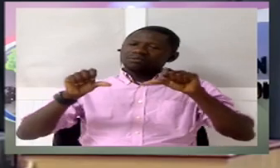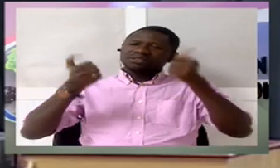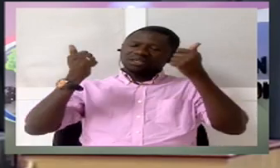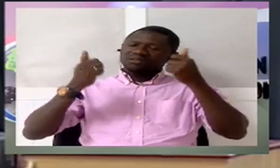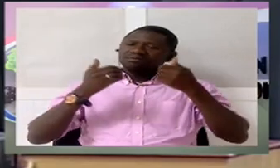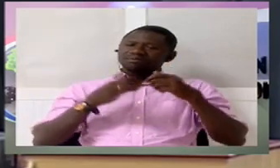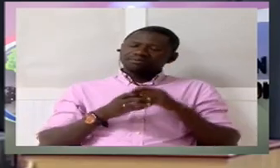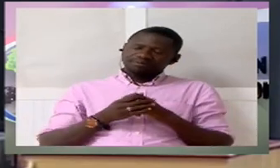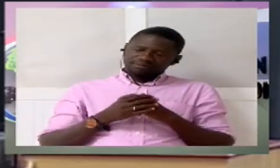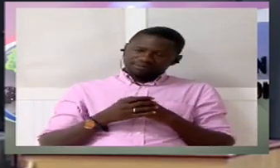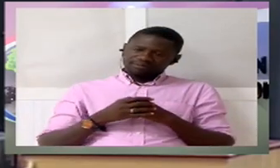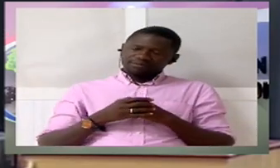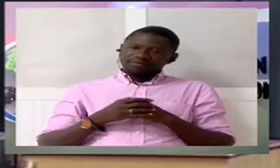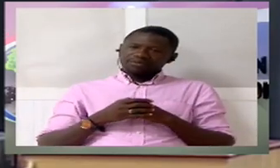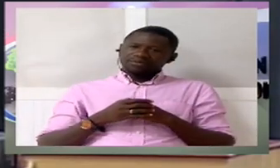started from scratch.